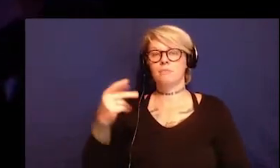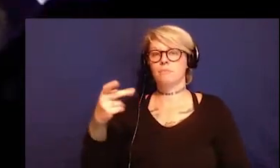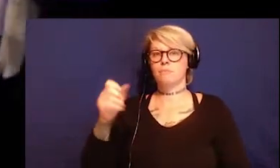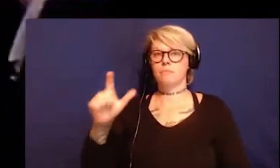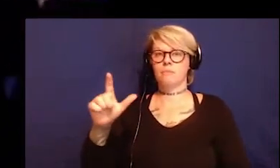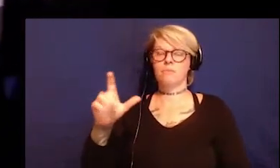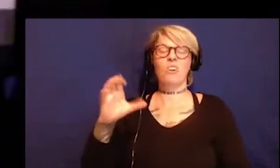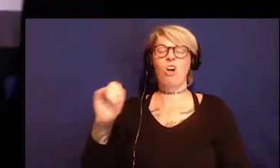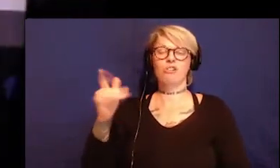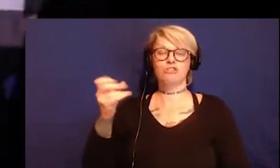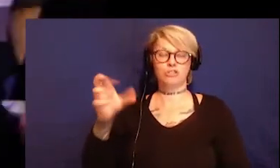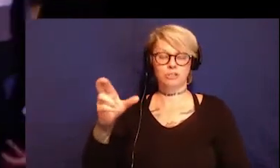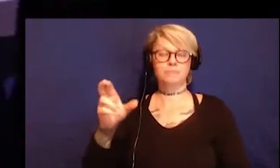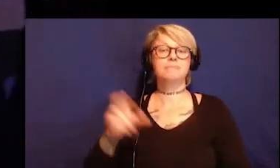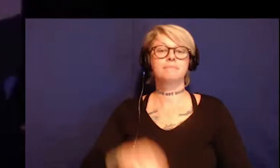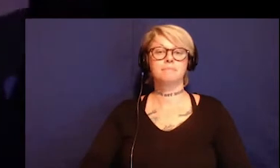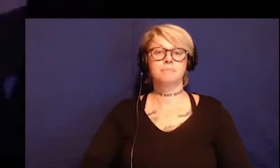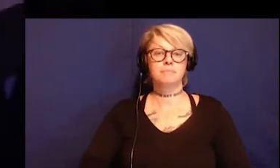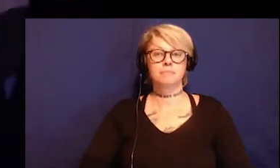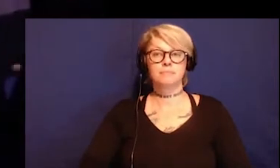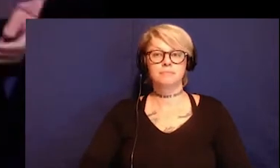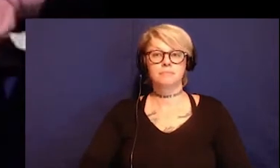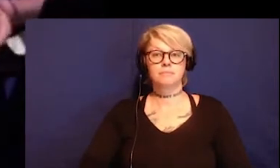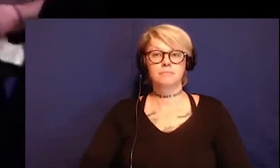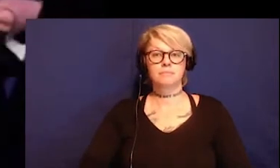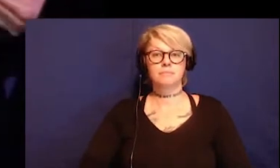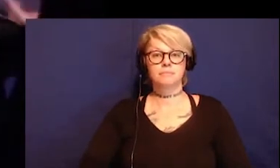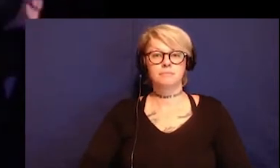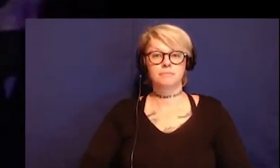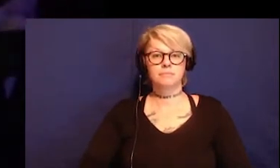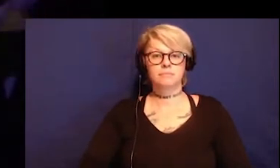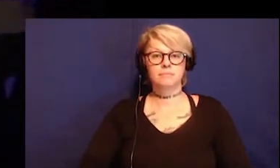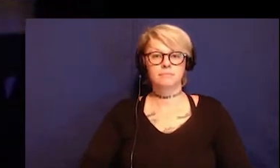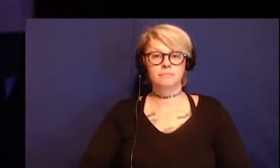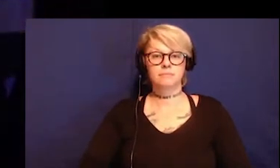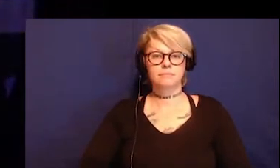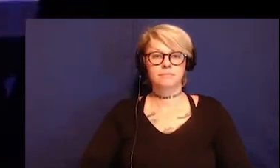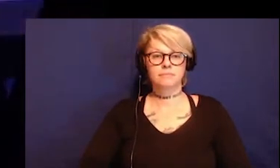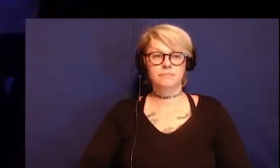and Calder. Welcome to the Digital Desert.